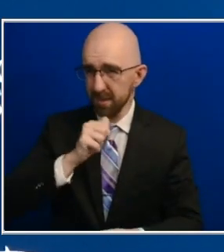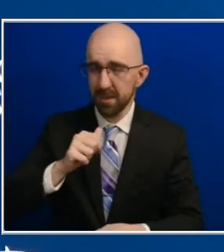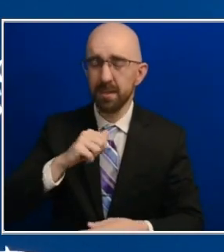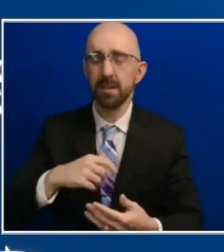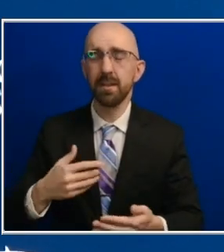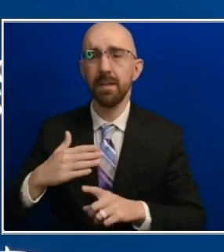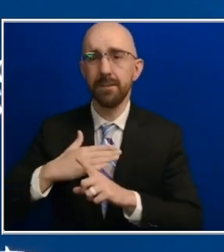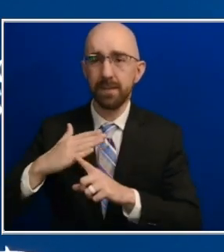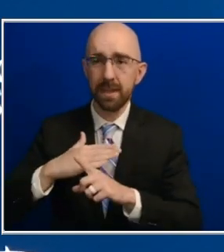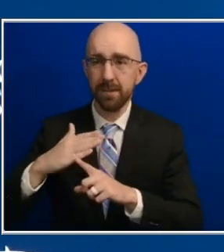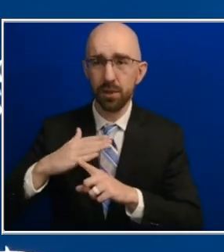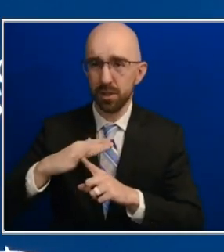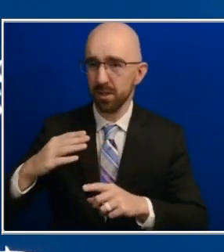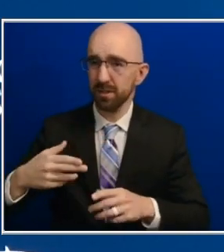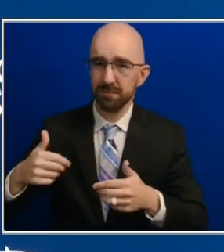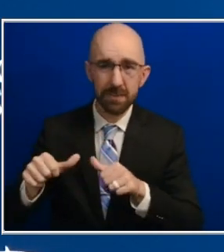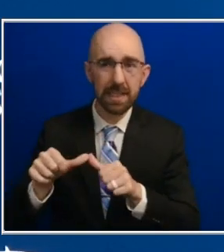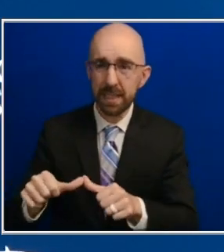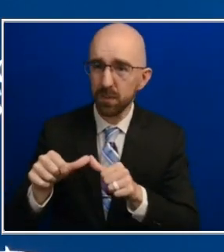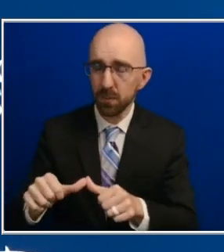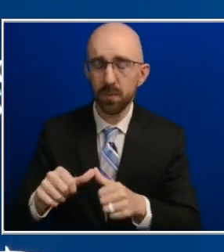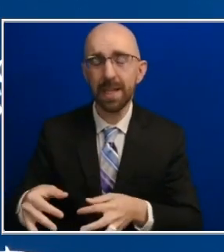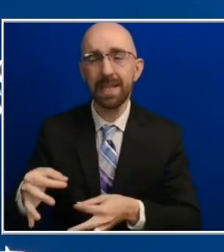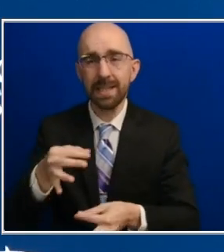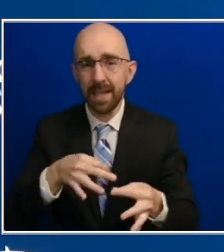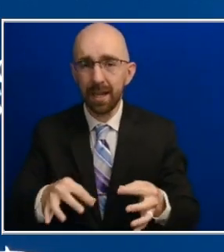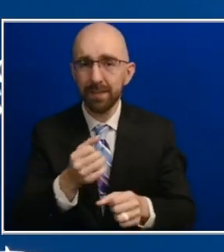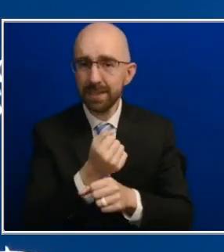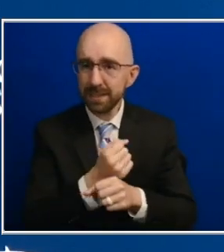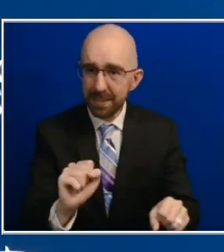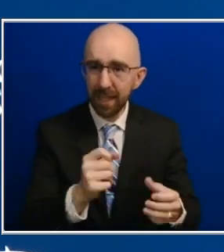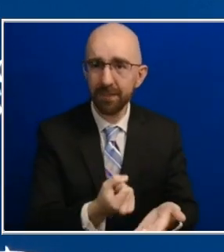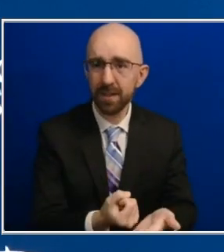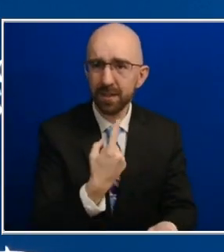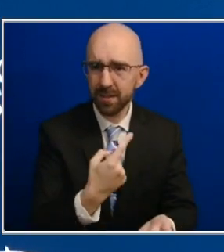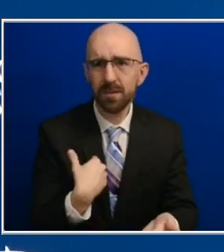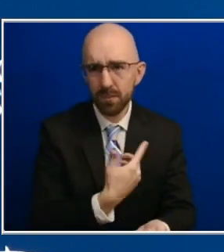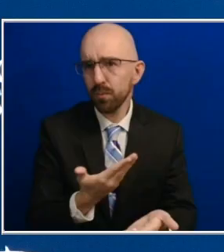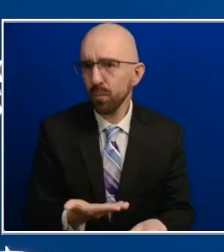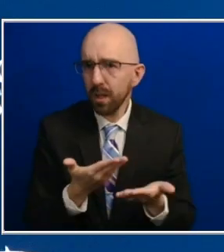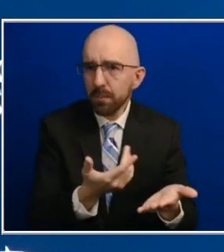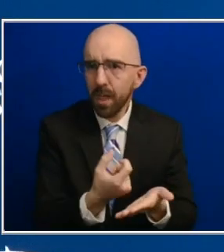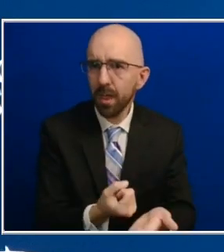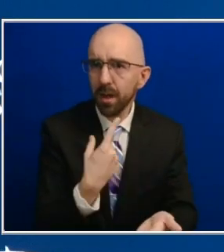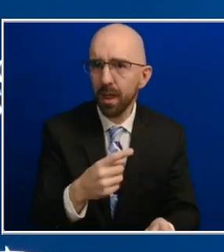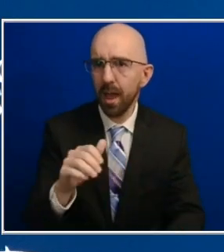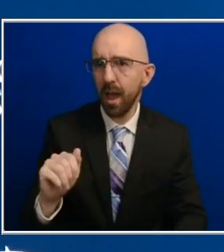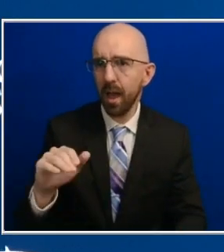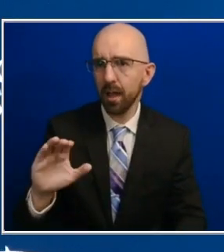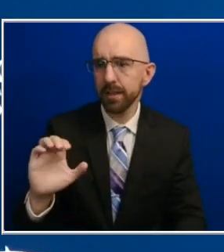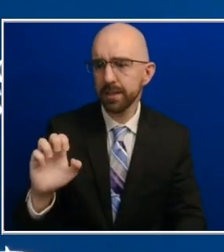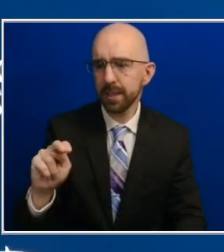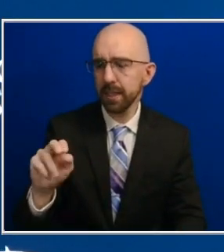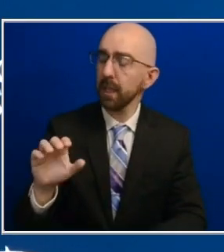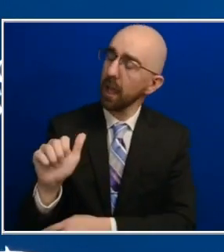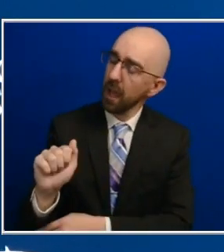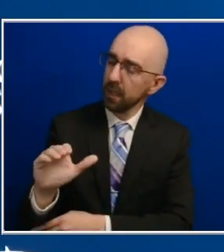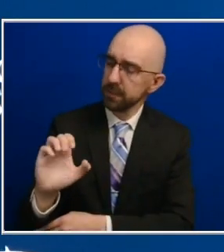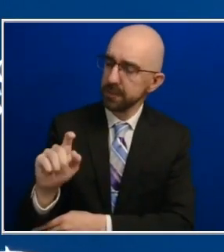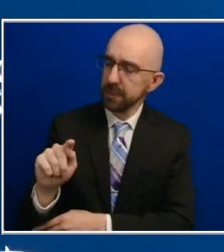go, versus taking a safe agent. We're going to recommend taking that acetaminophen, which is safe in pregnancy every